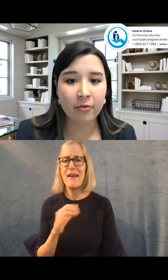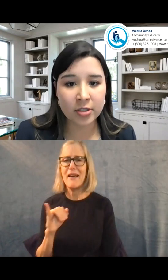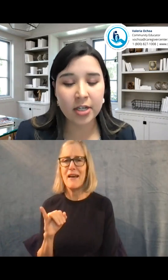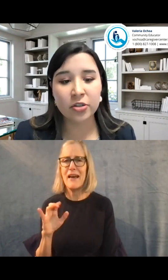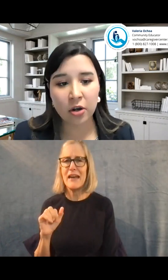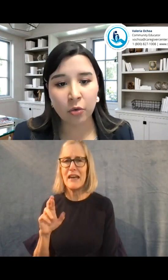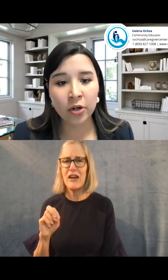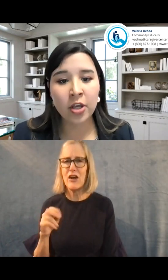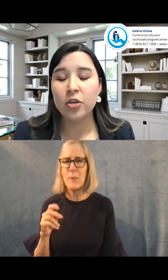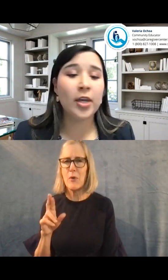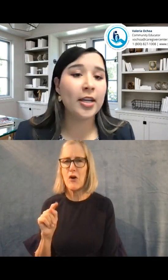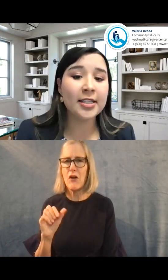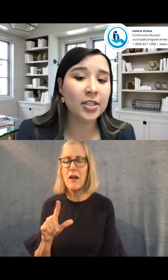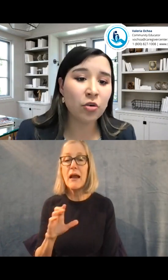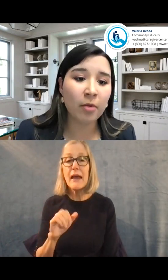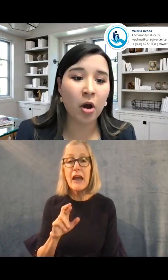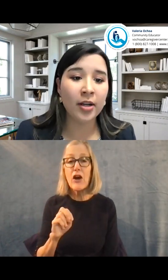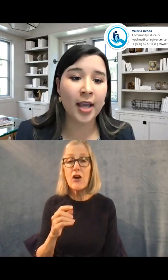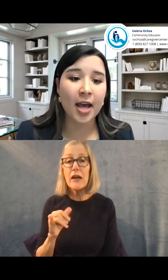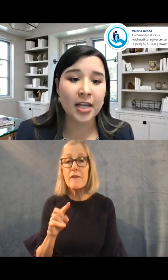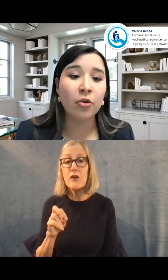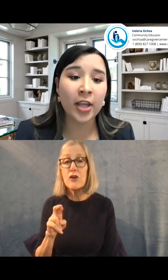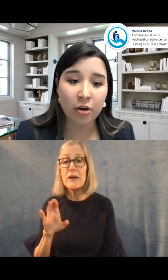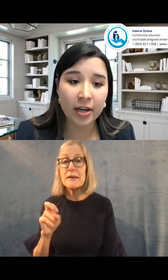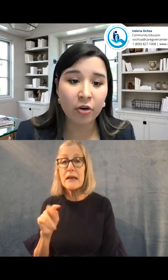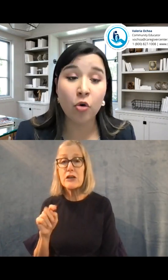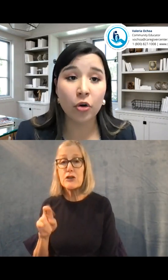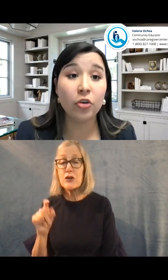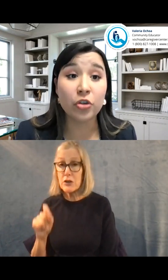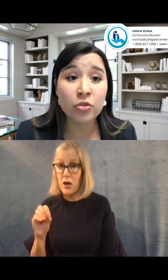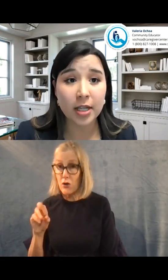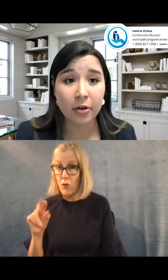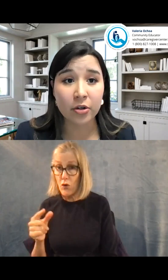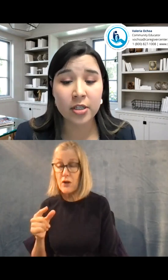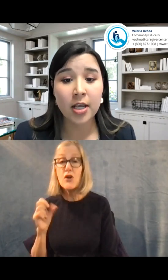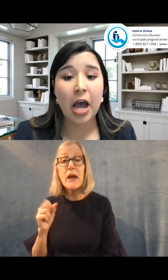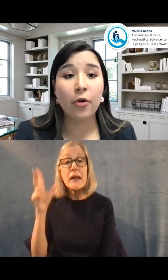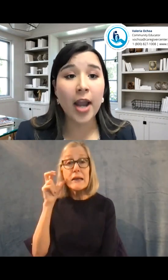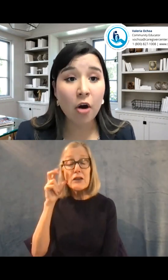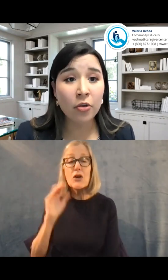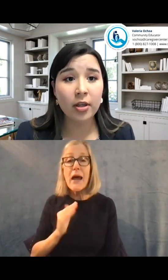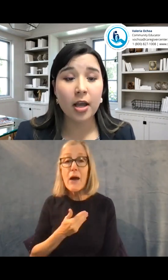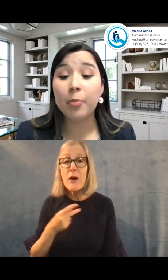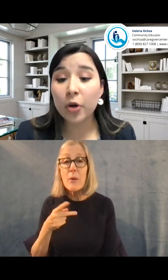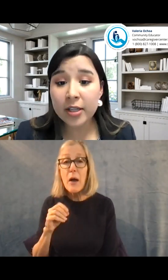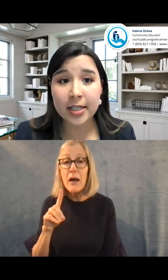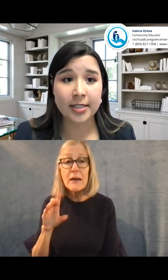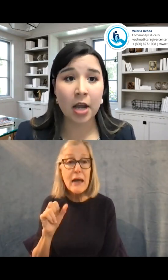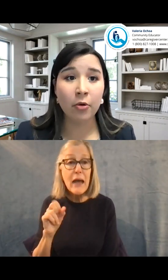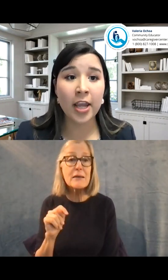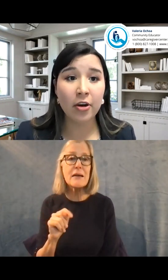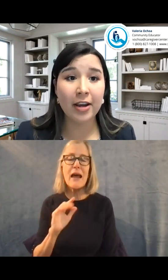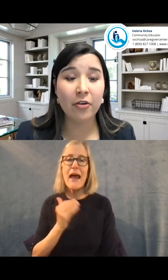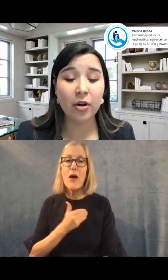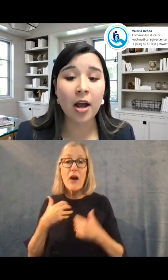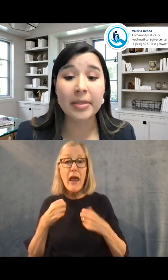at caregivercenter.org. You can listen to our podcast, our Caregiver Corner newsletters, our health bulletins,